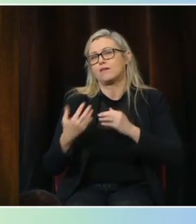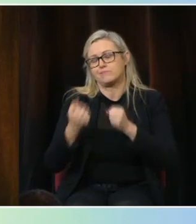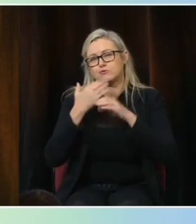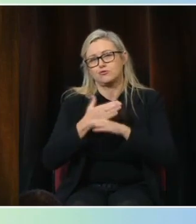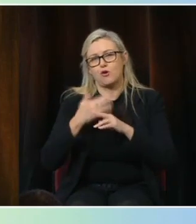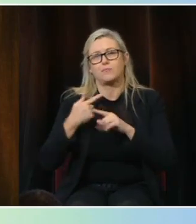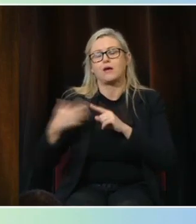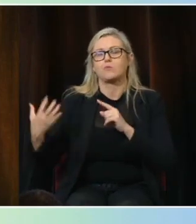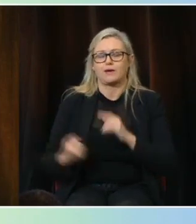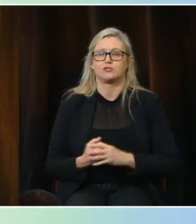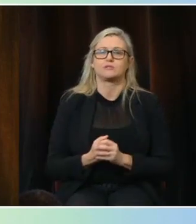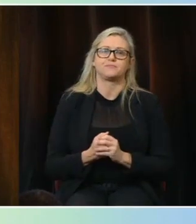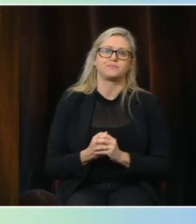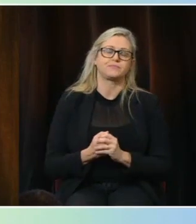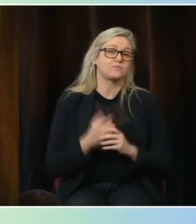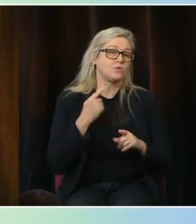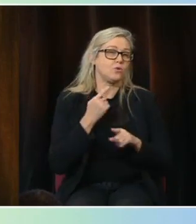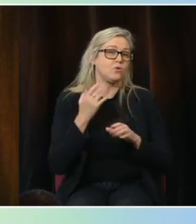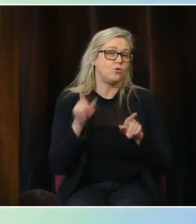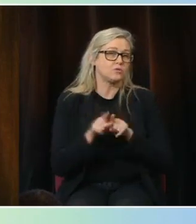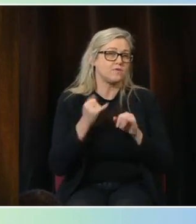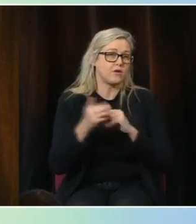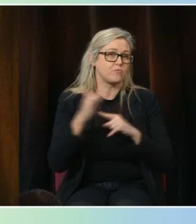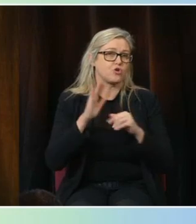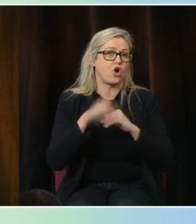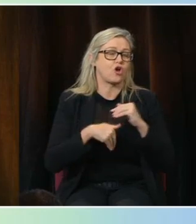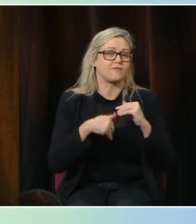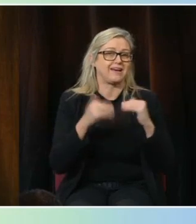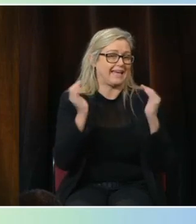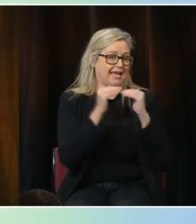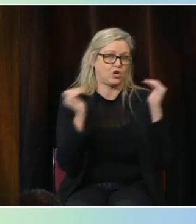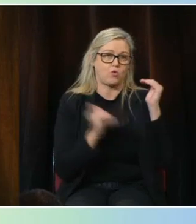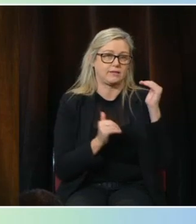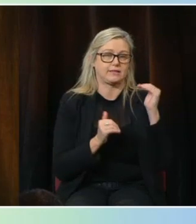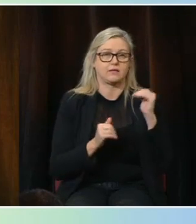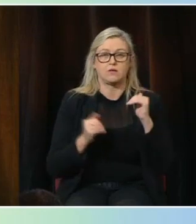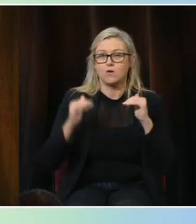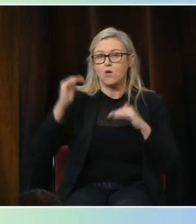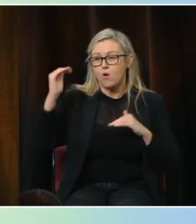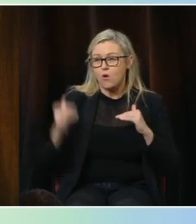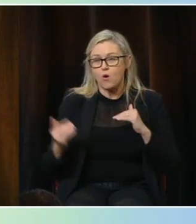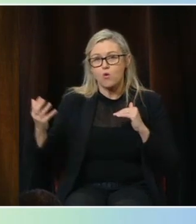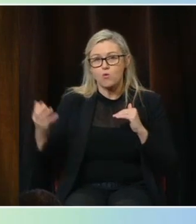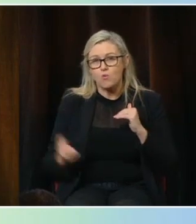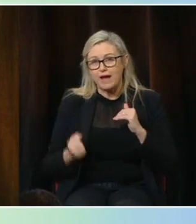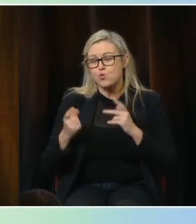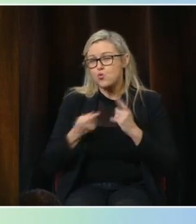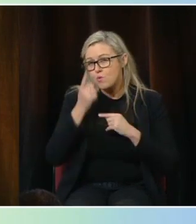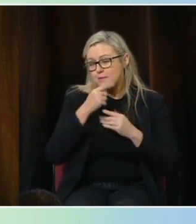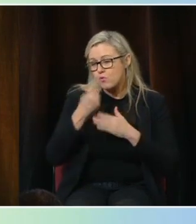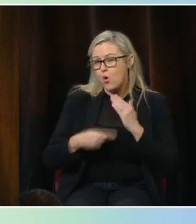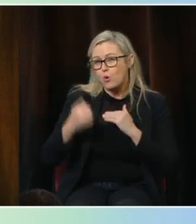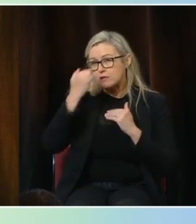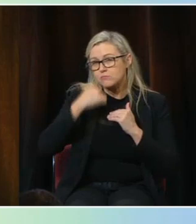it also matters for inequality our work shows that low-wage low wealth workers have the most to gain from Full